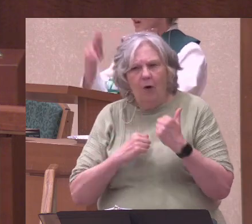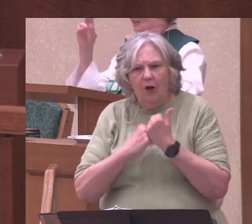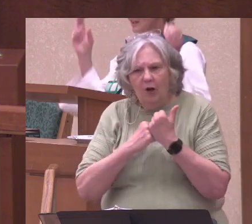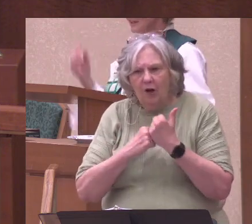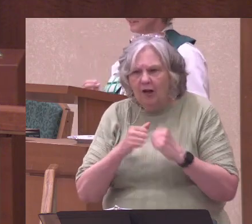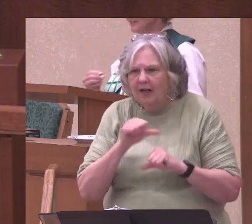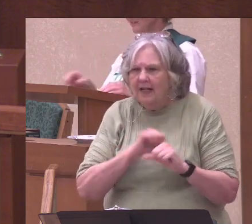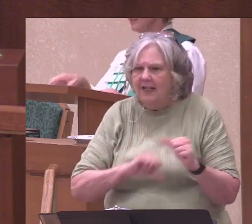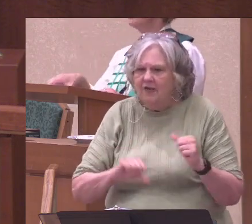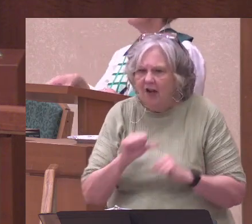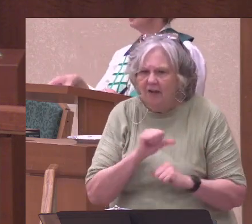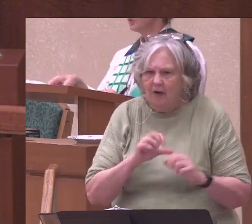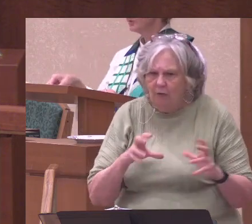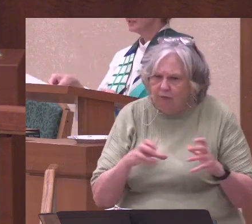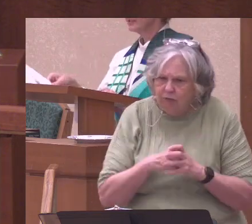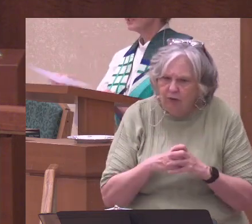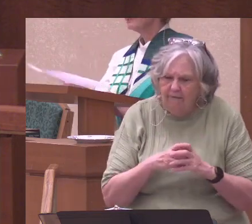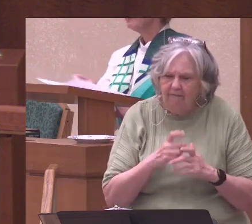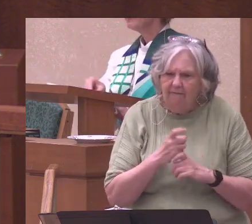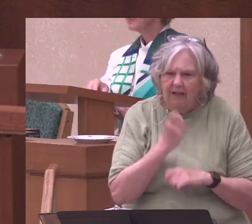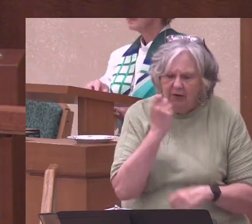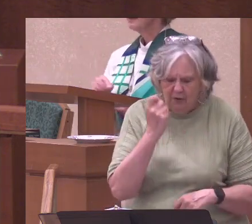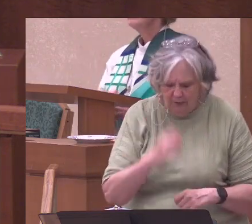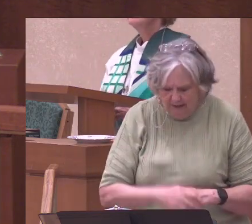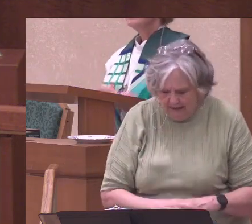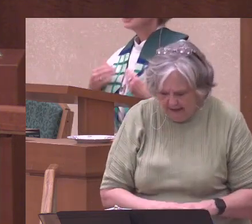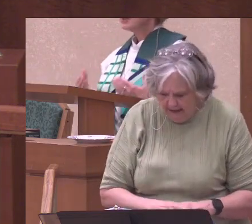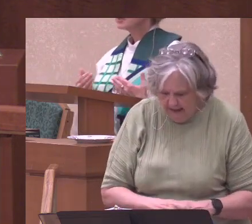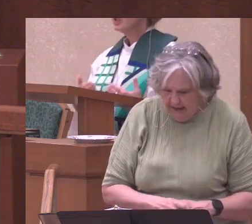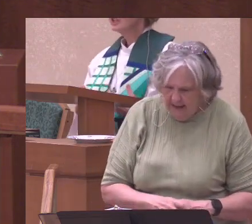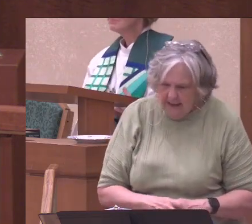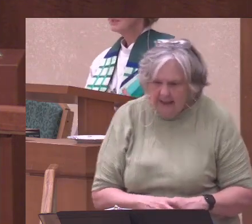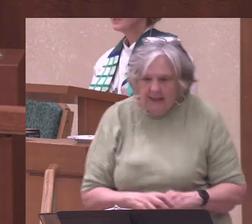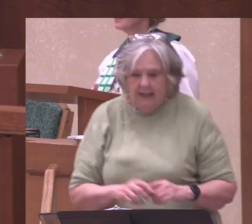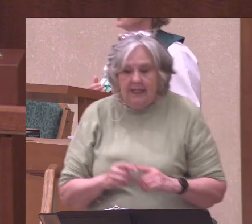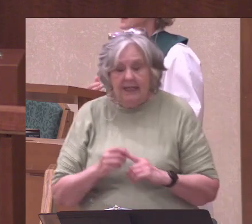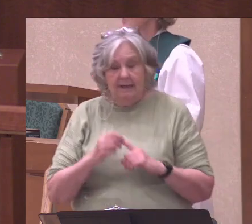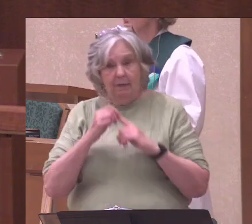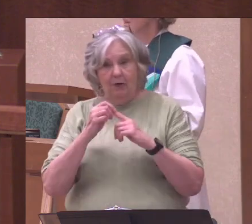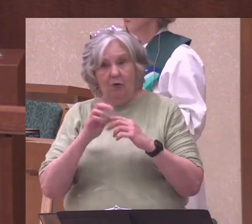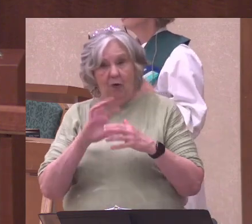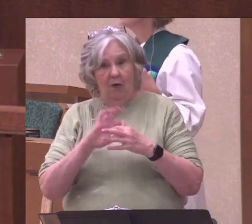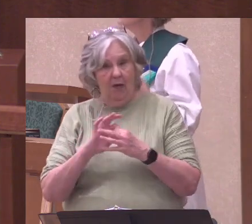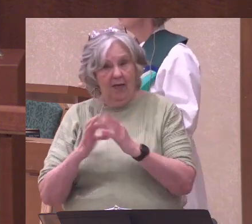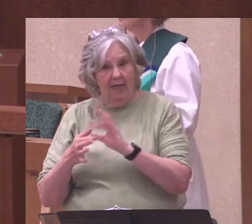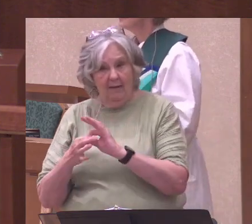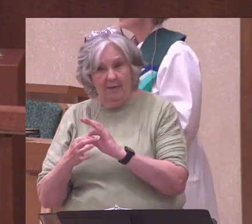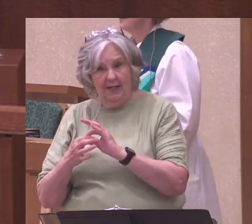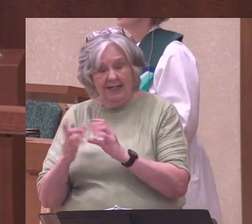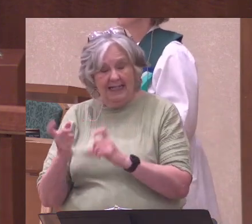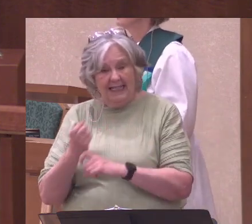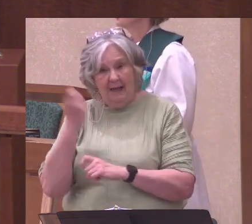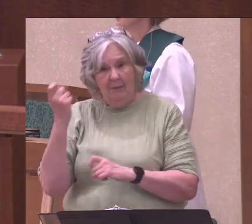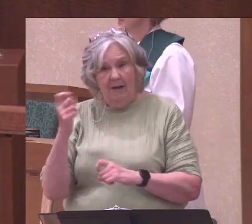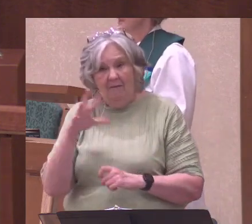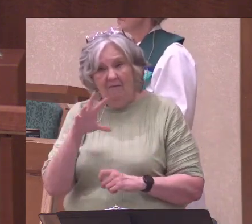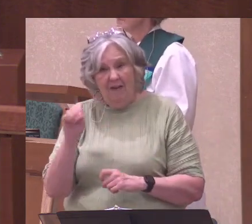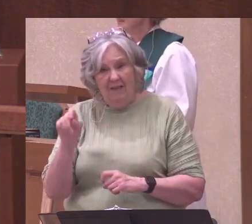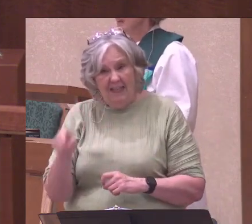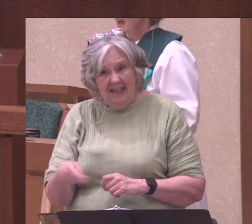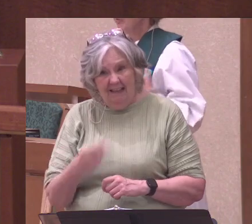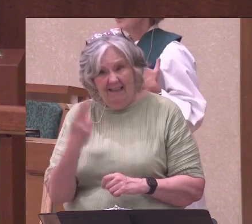their collective victories. The Special Olympics is celebrating its 50th